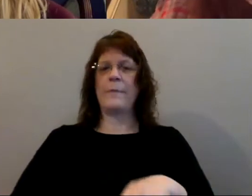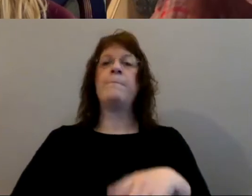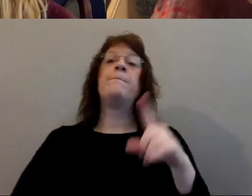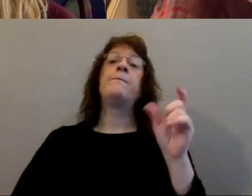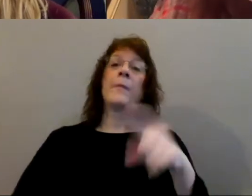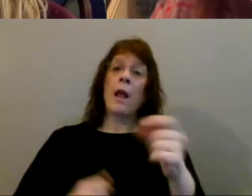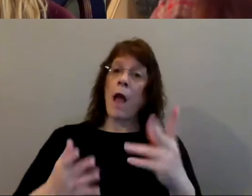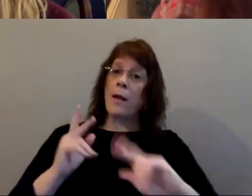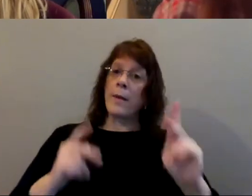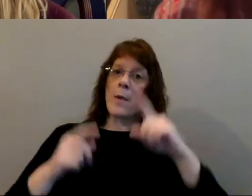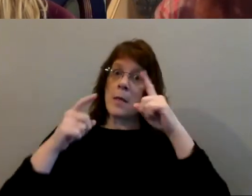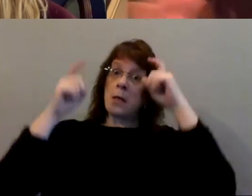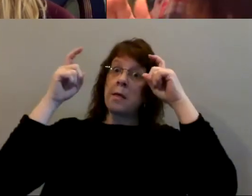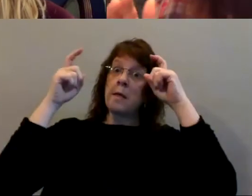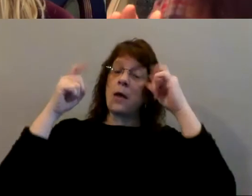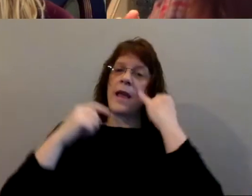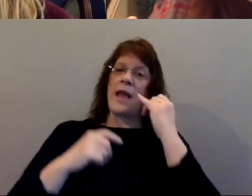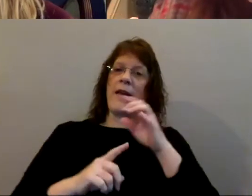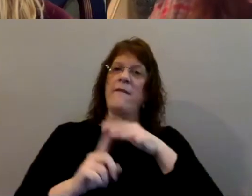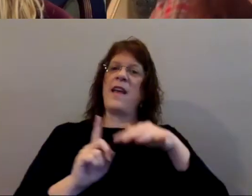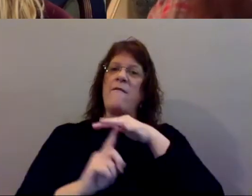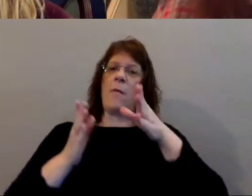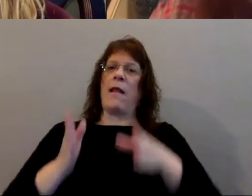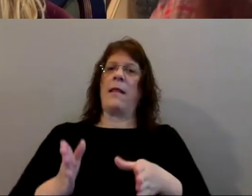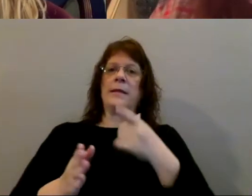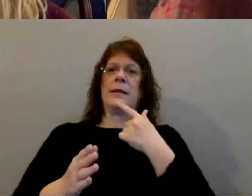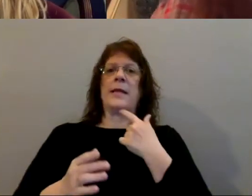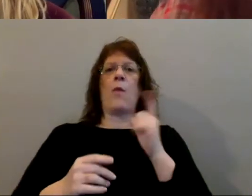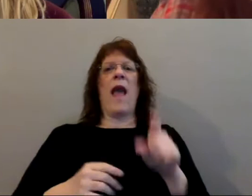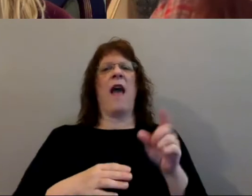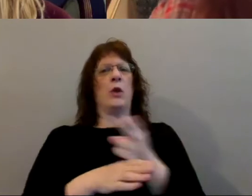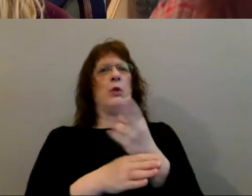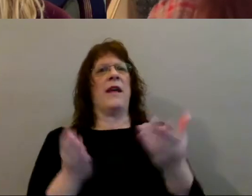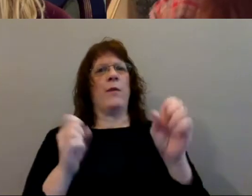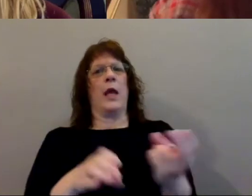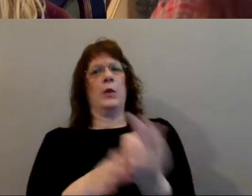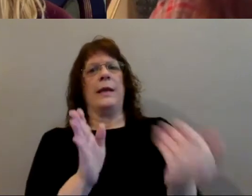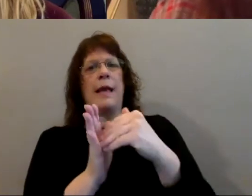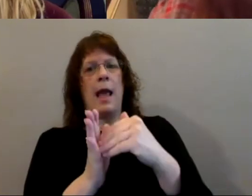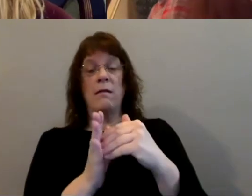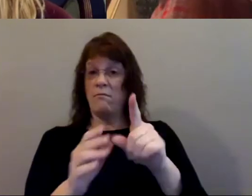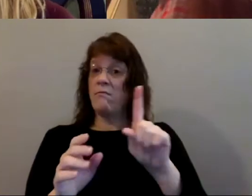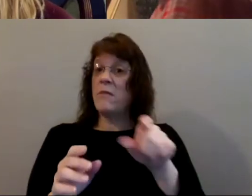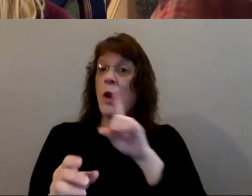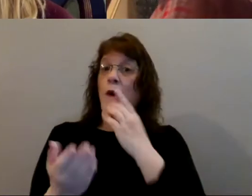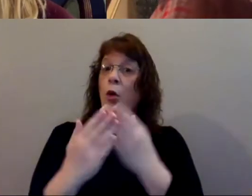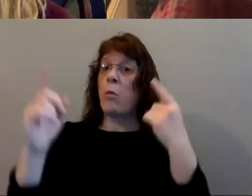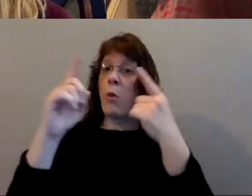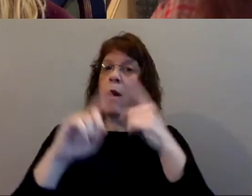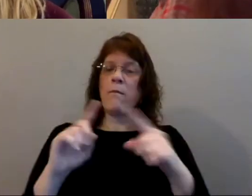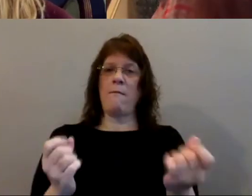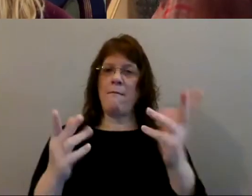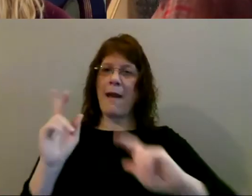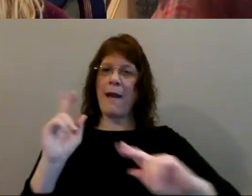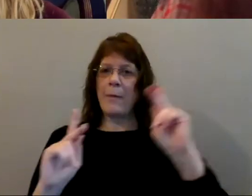when environmentalists are saying, you know, we have to use reusable stuff, and which is definitely valid, but that so many people just